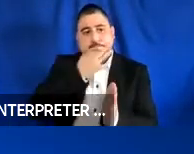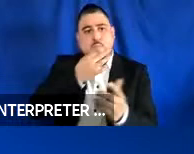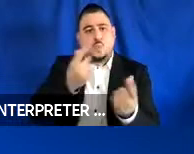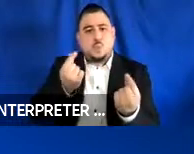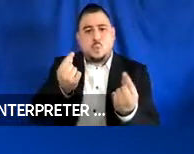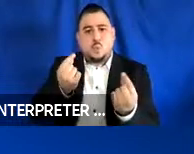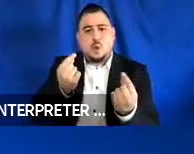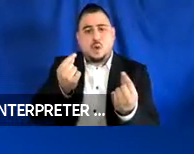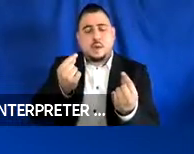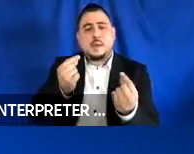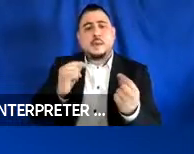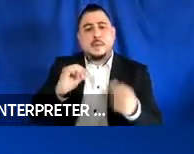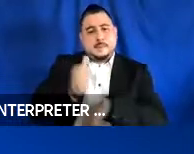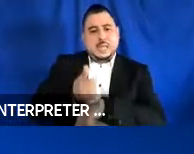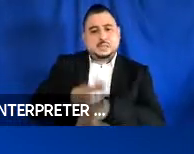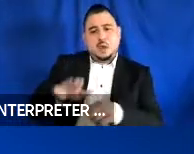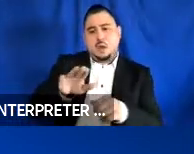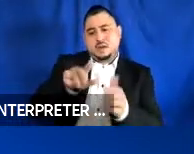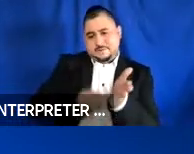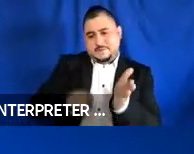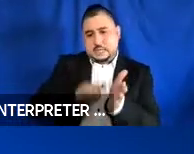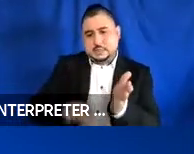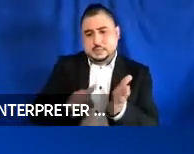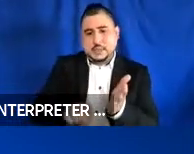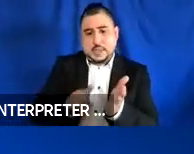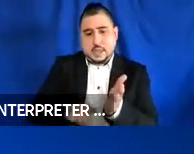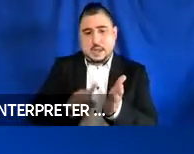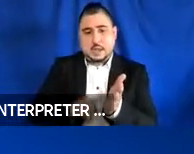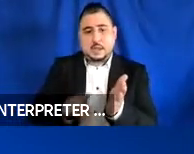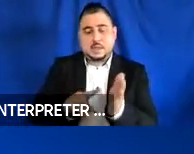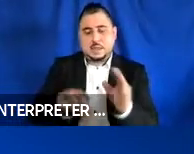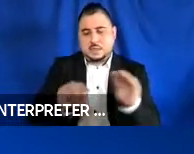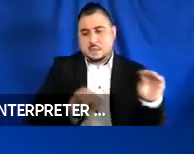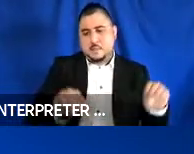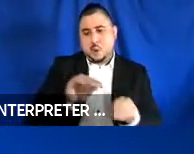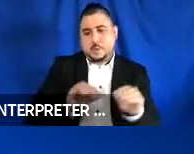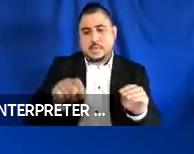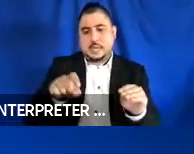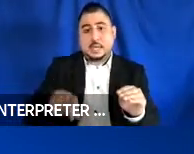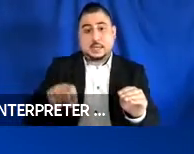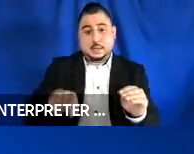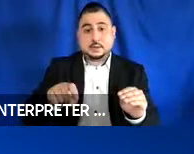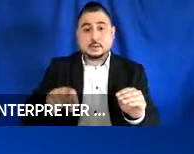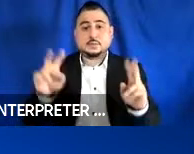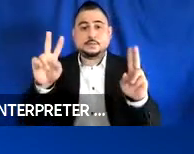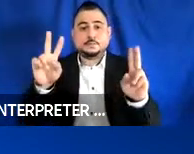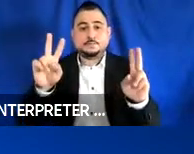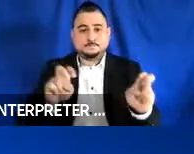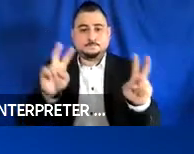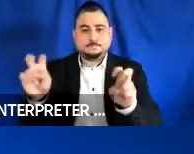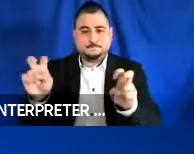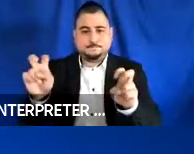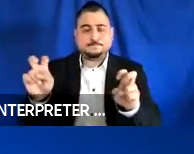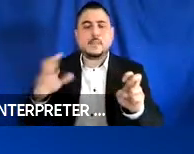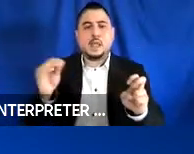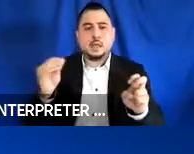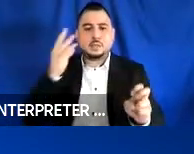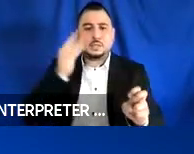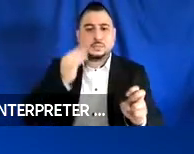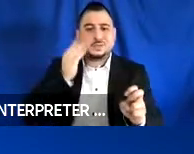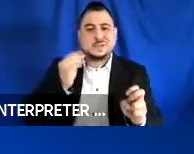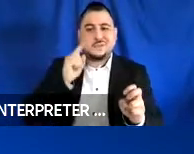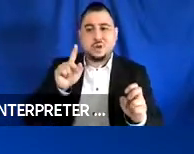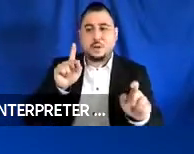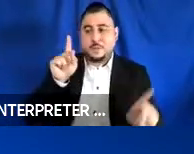is focused on investigating the mobility needs, issues, and experiences of